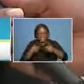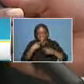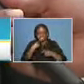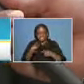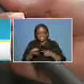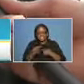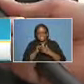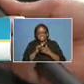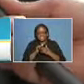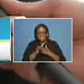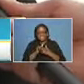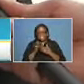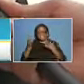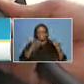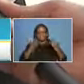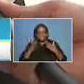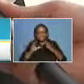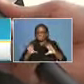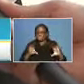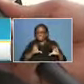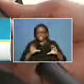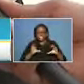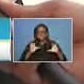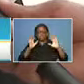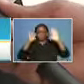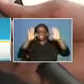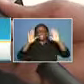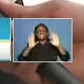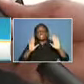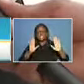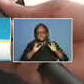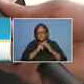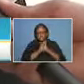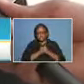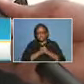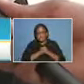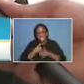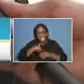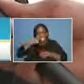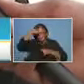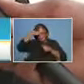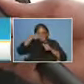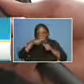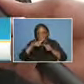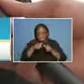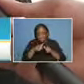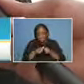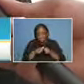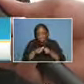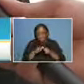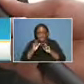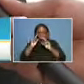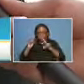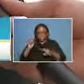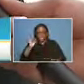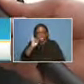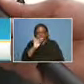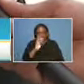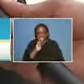in the diplomatic corps, and he did so with distinction. I remember when the Bahamas was offering for the IMO, sort of the